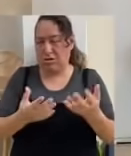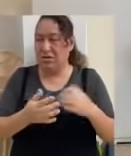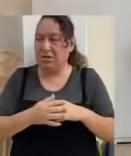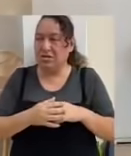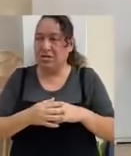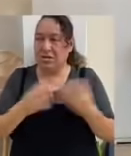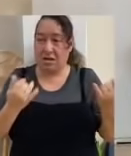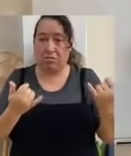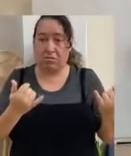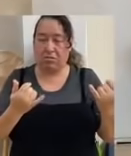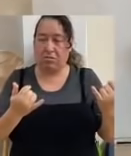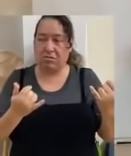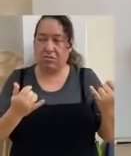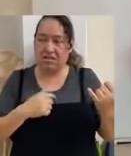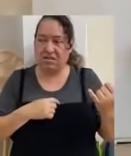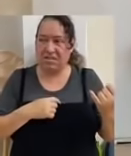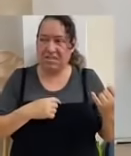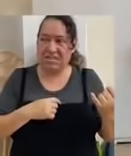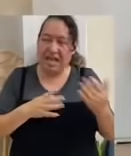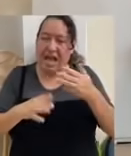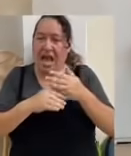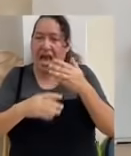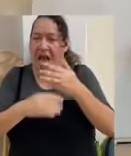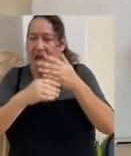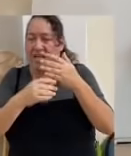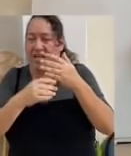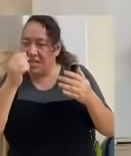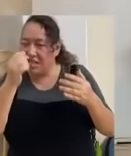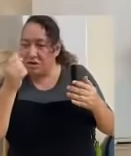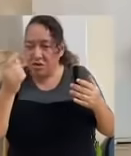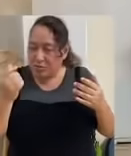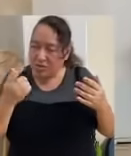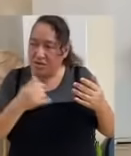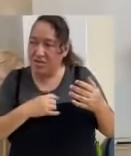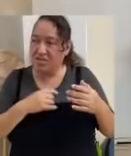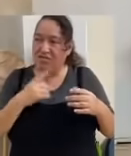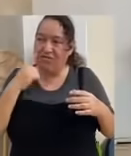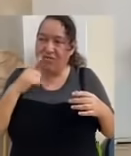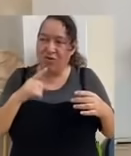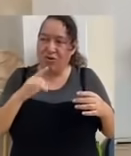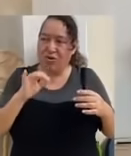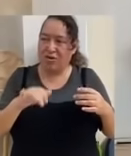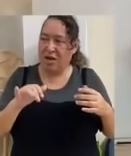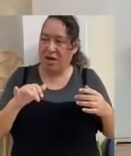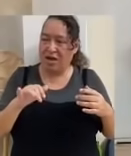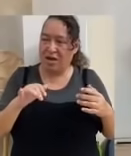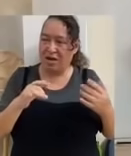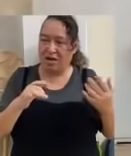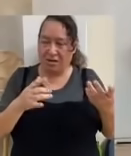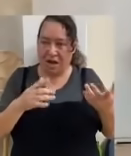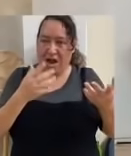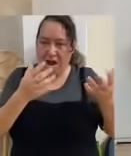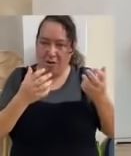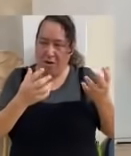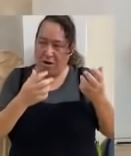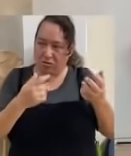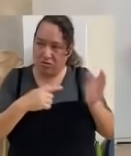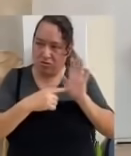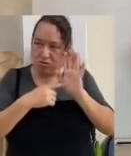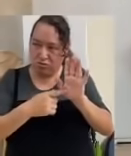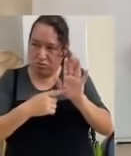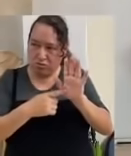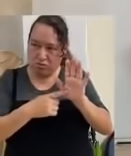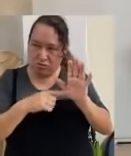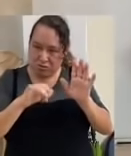of spice a little bit the entrance to the gospel. I want to go to the gospel, because there is a man,